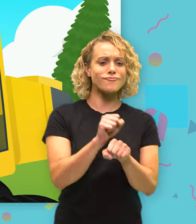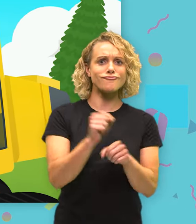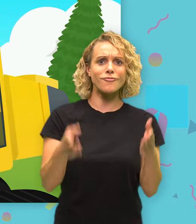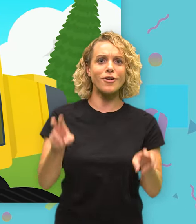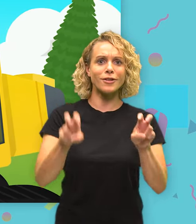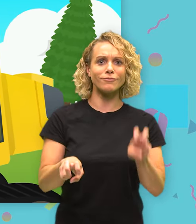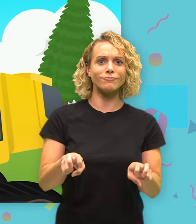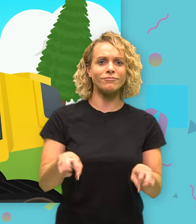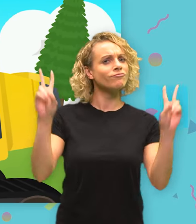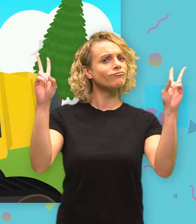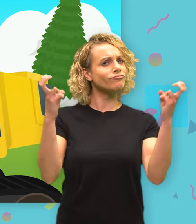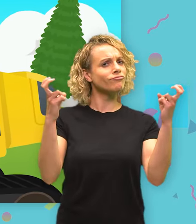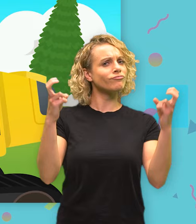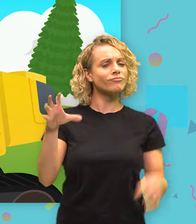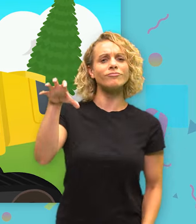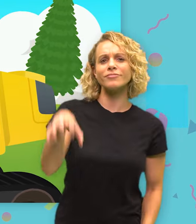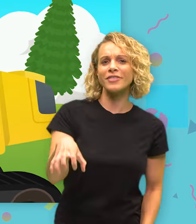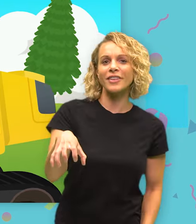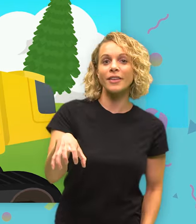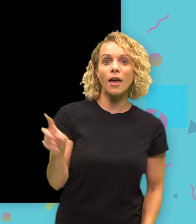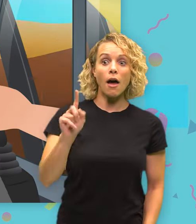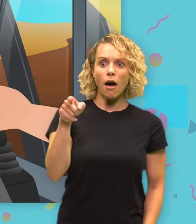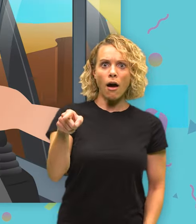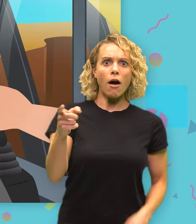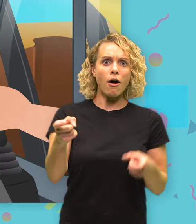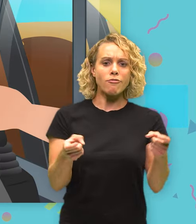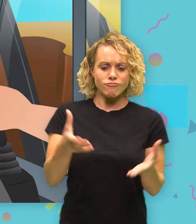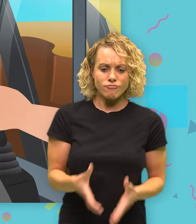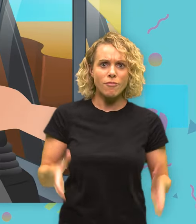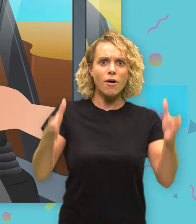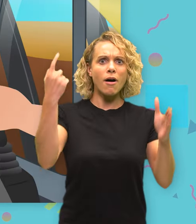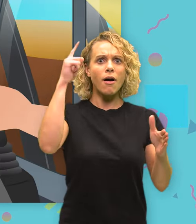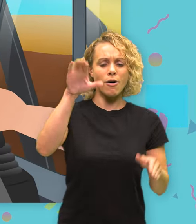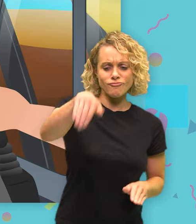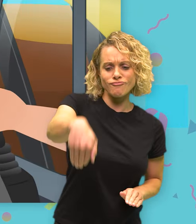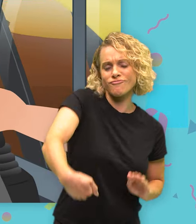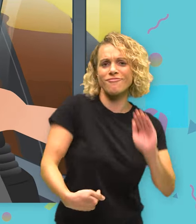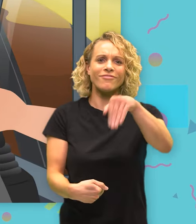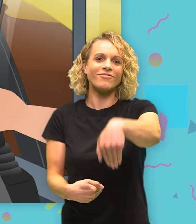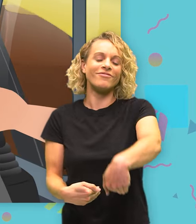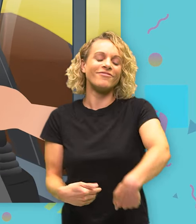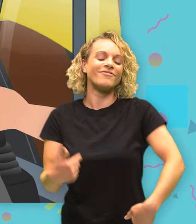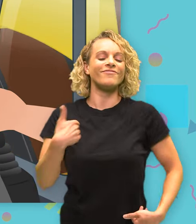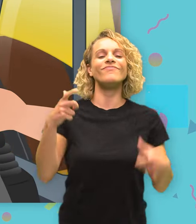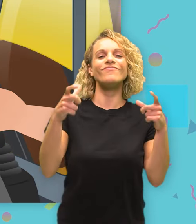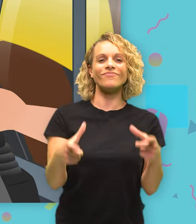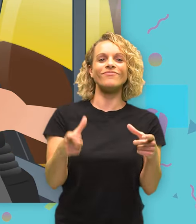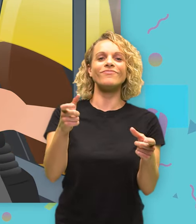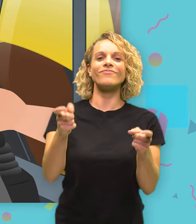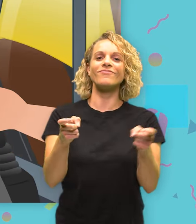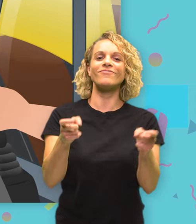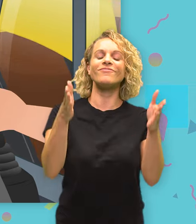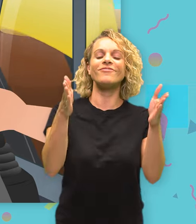Got a place where workers sit, it's called a cab, where they control the bucket to scoop and grab. I'm